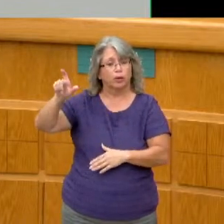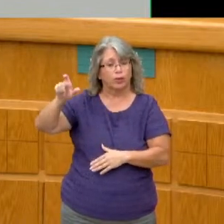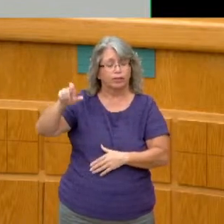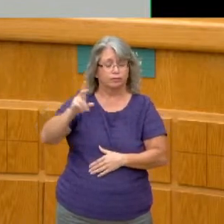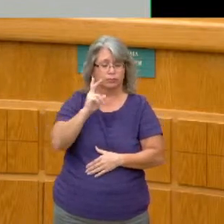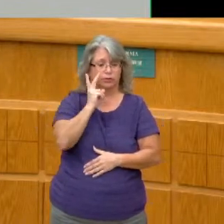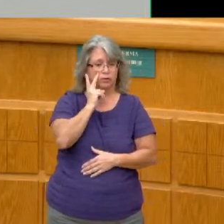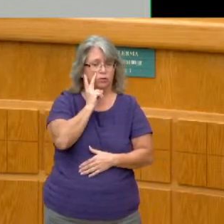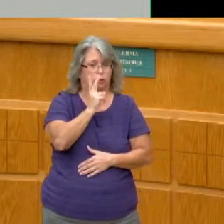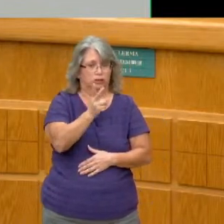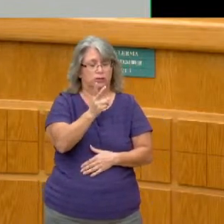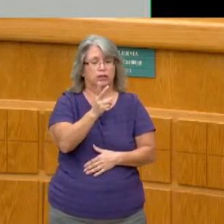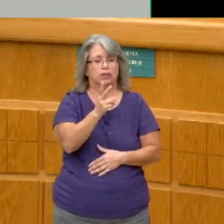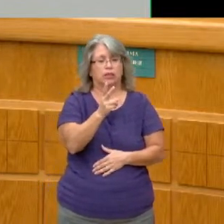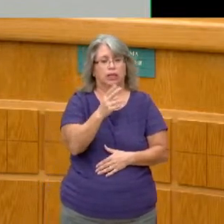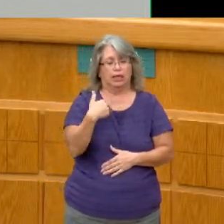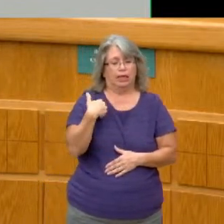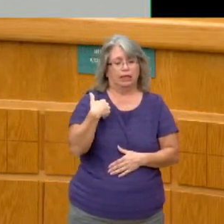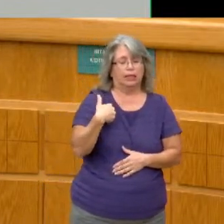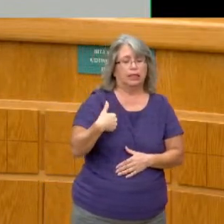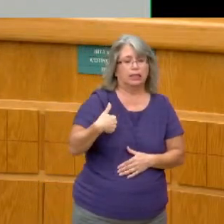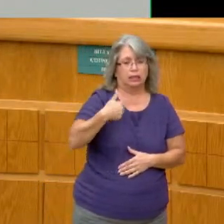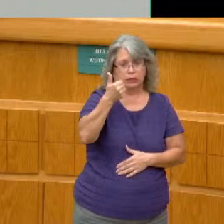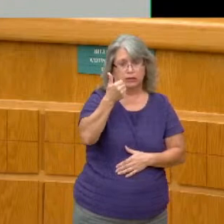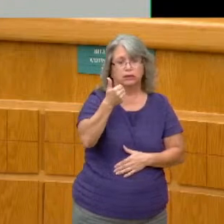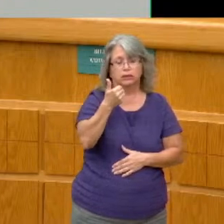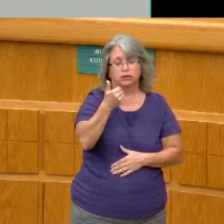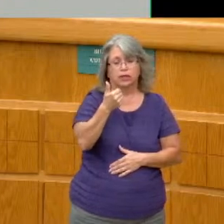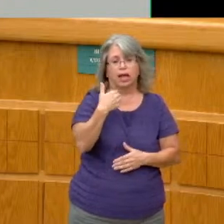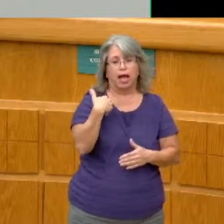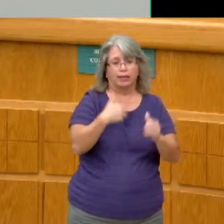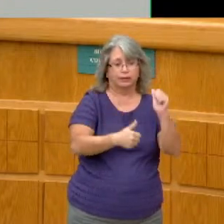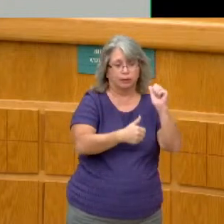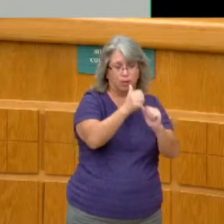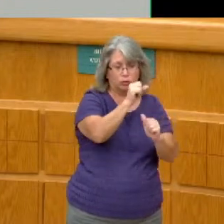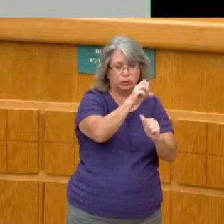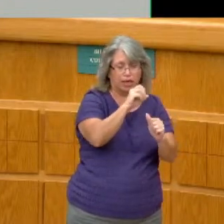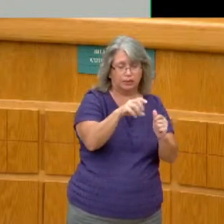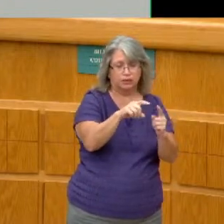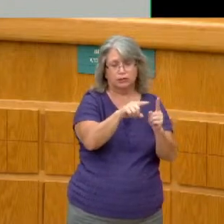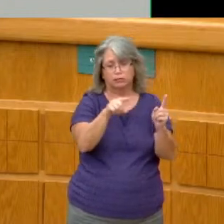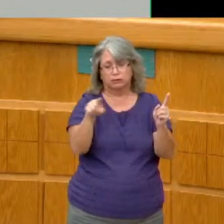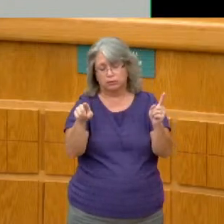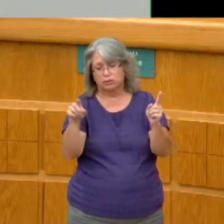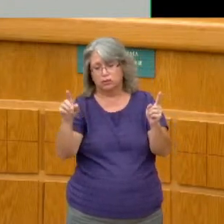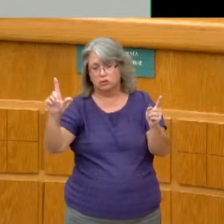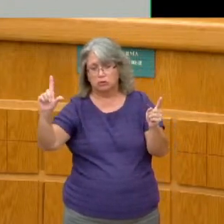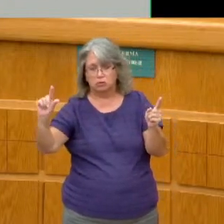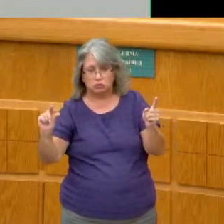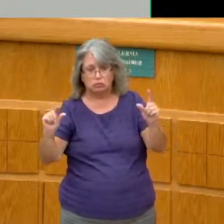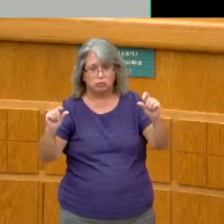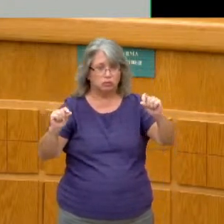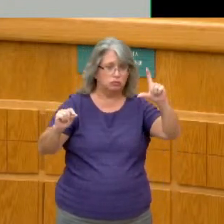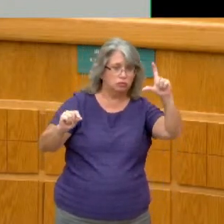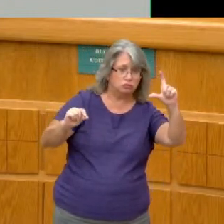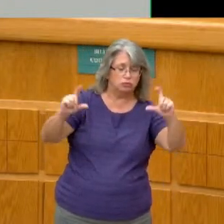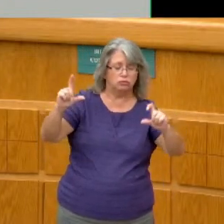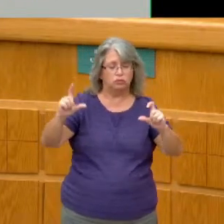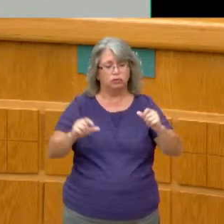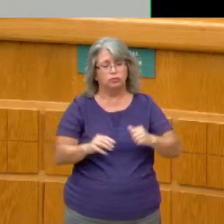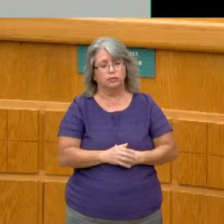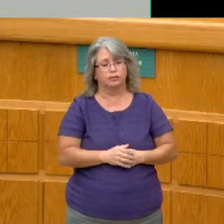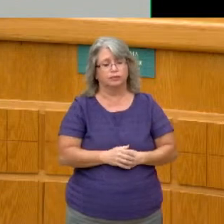is a youngest has the most cases to oldest has the fewest. Now, that being said, there's